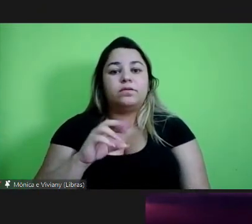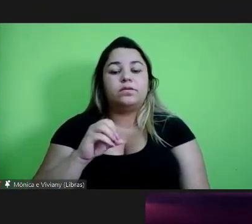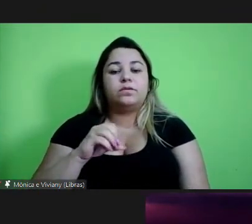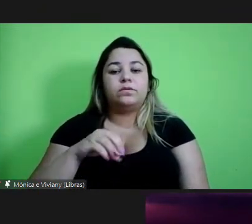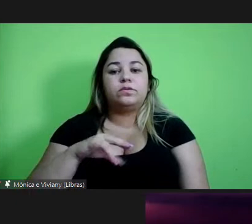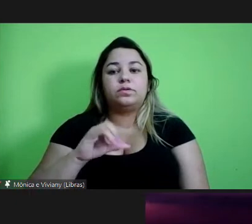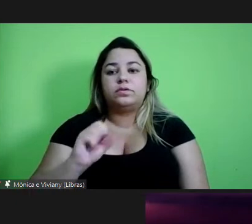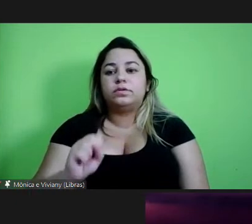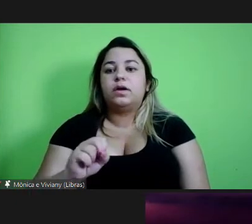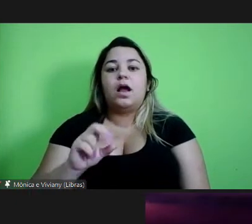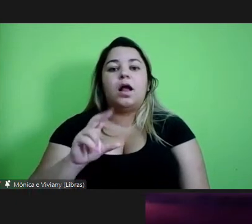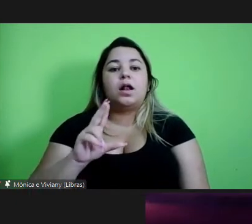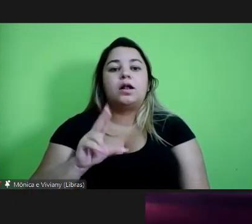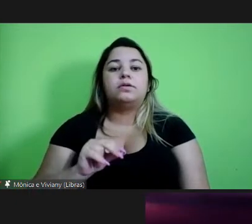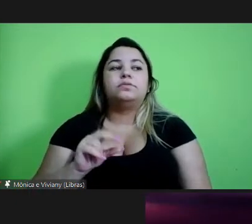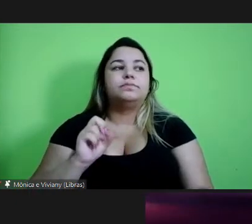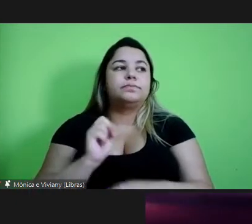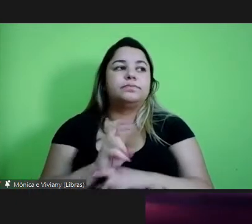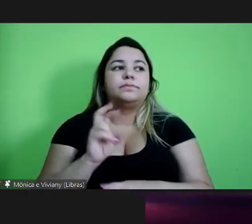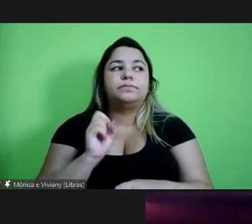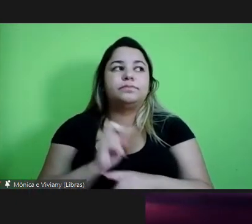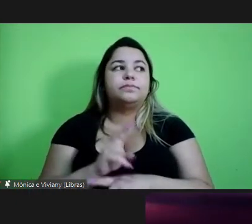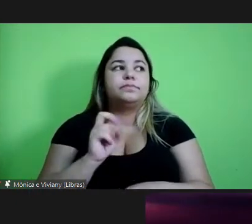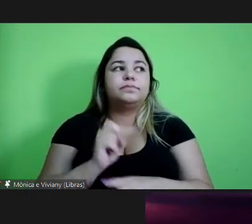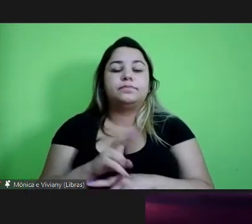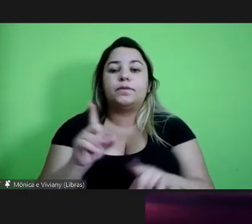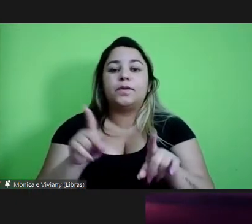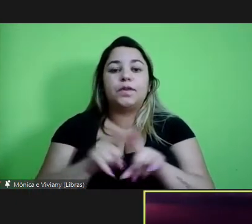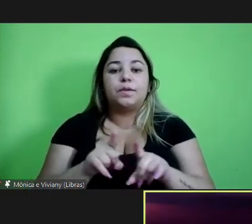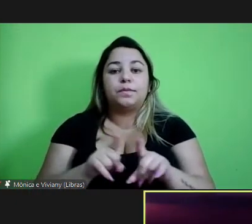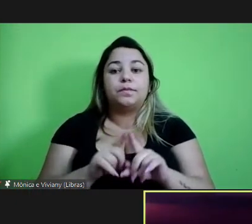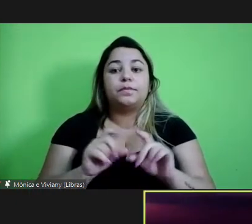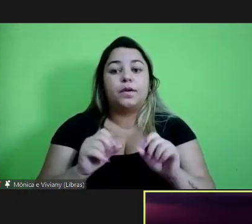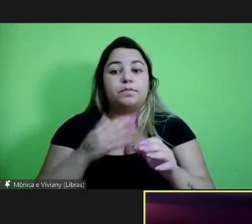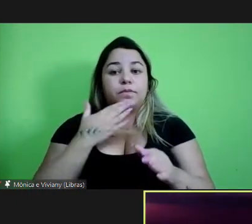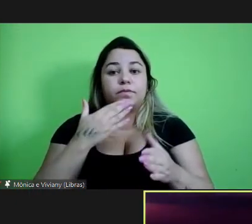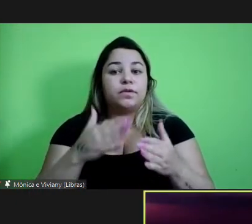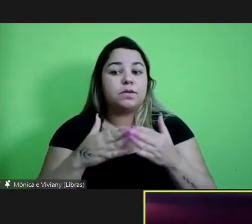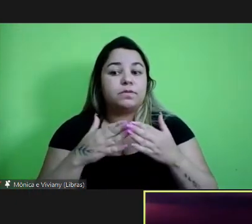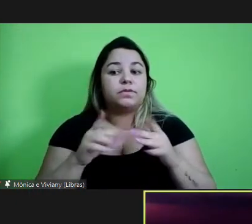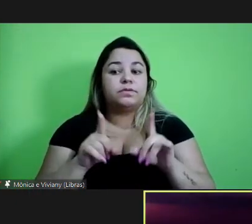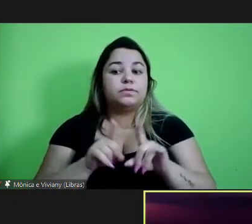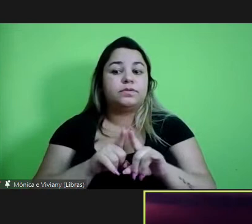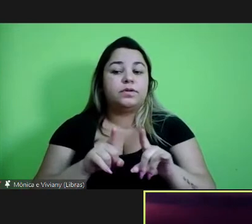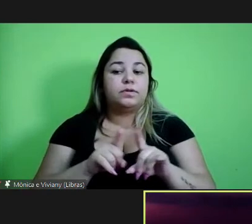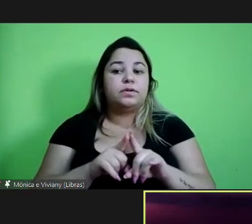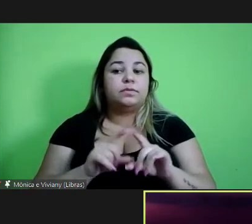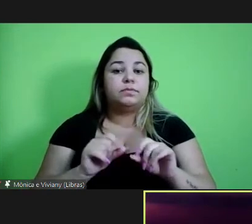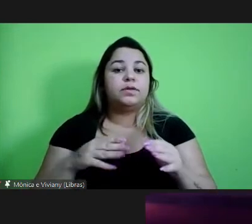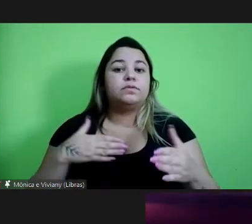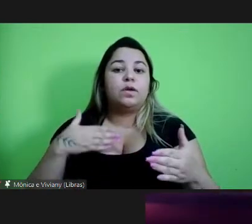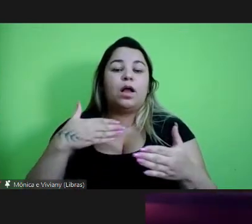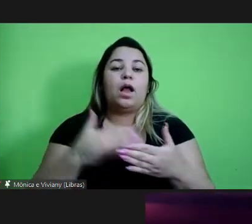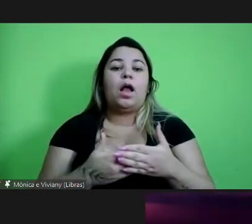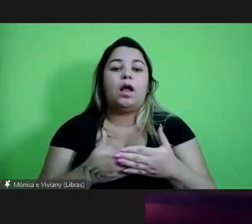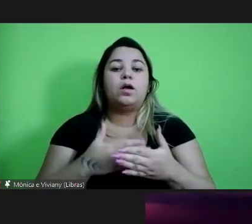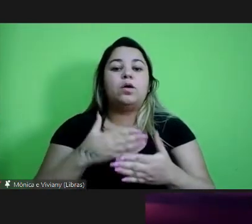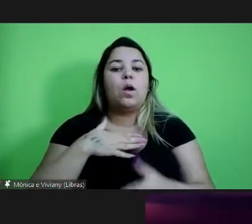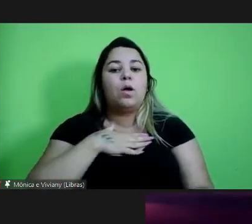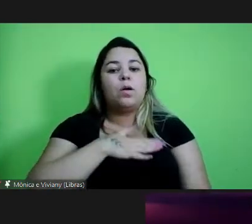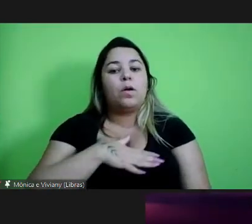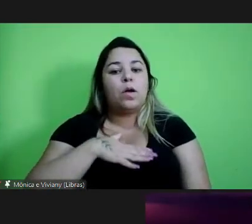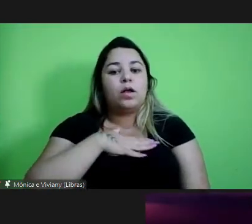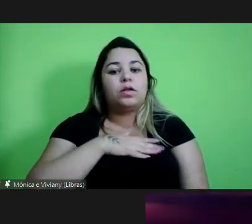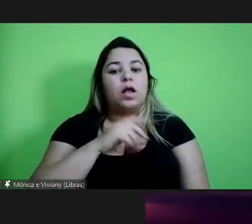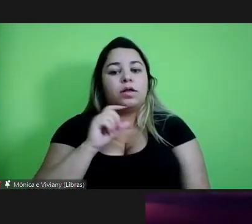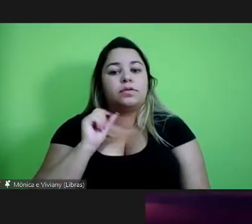diseases which are not non-transmittable, for Dr. West, please. Seguida, eu gostaria que... And